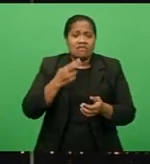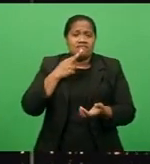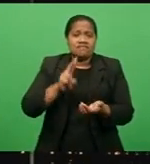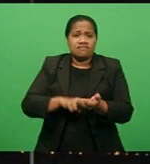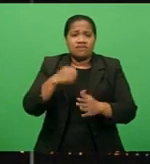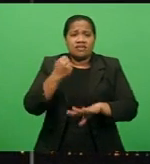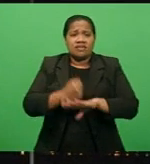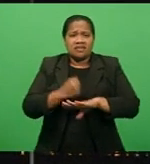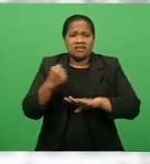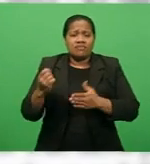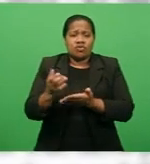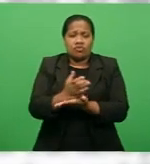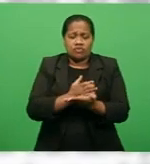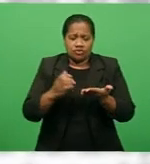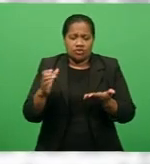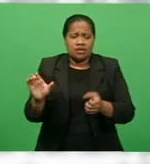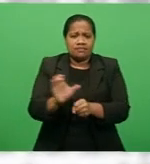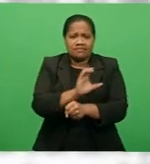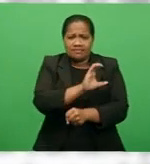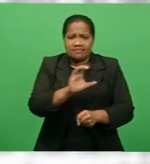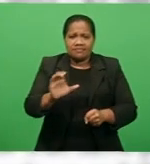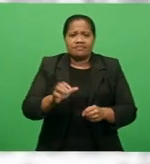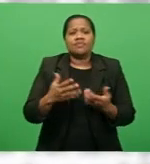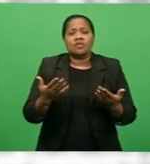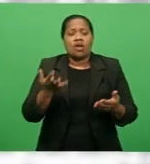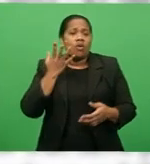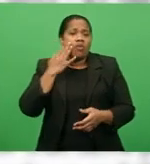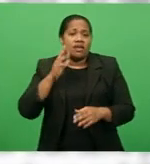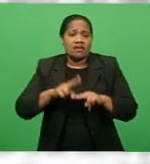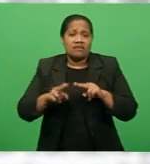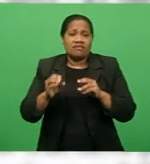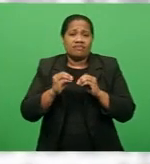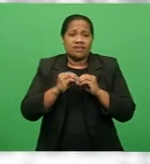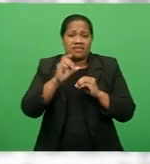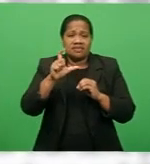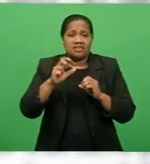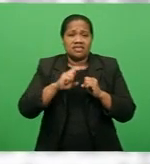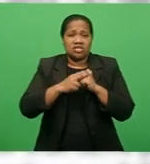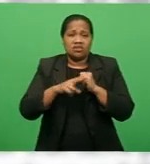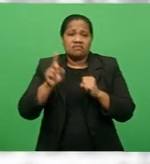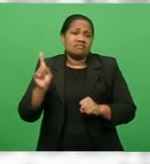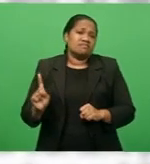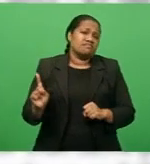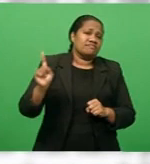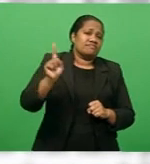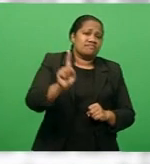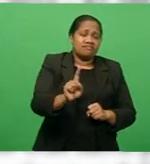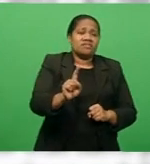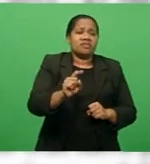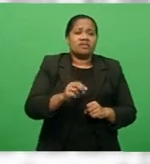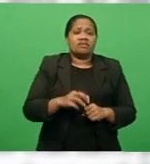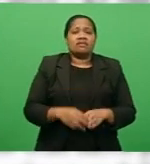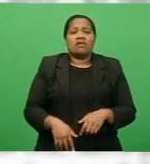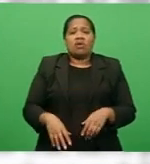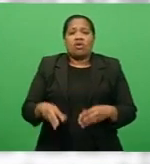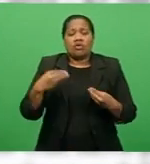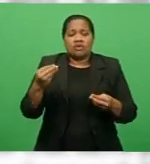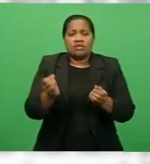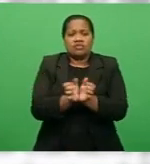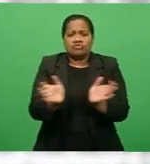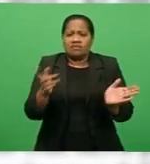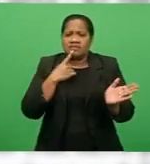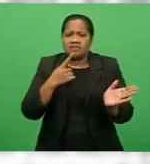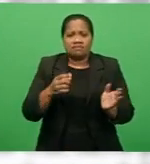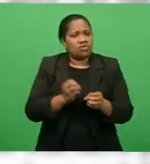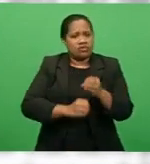government commercial companies. However, when approached by FBC News for clarification, Auditor General Ajay Nunn stated that his office is not